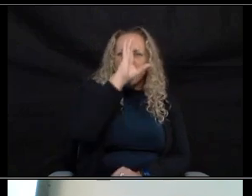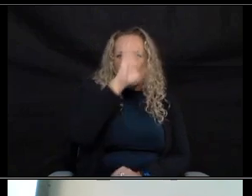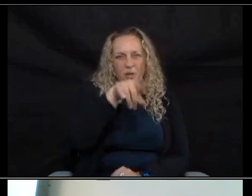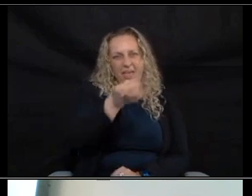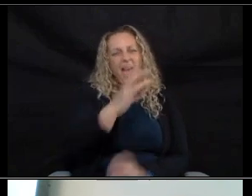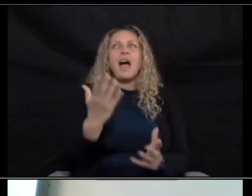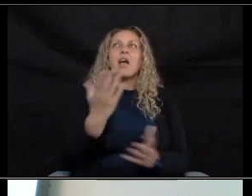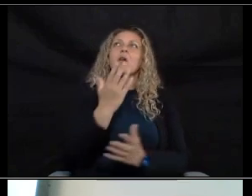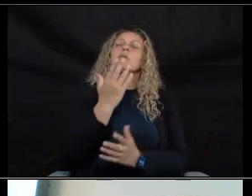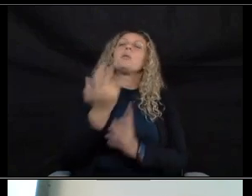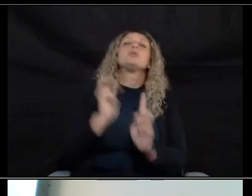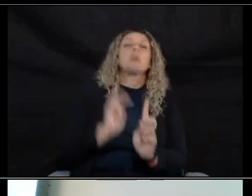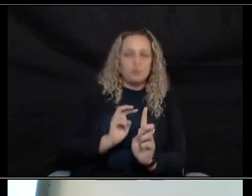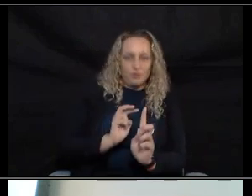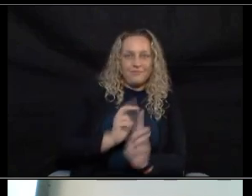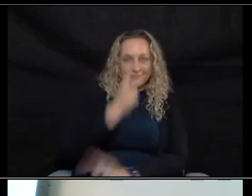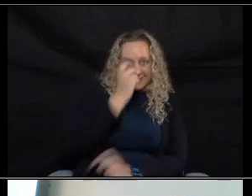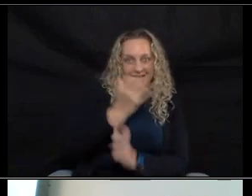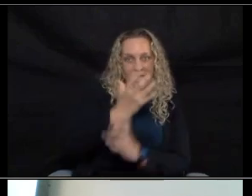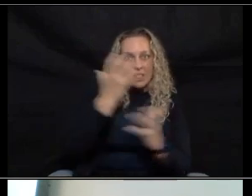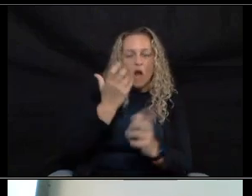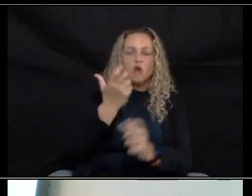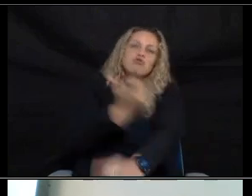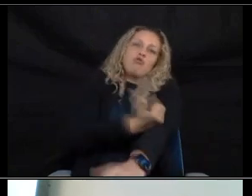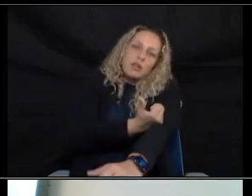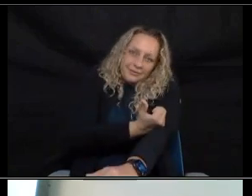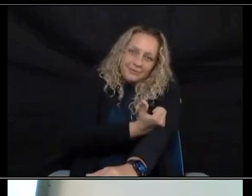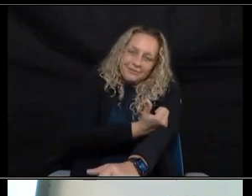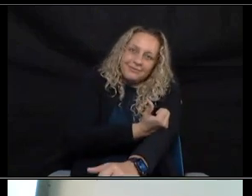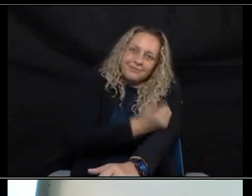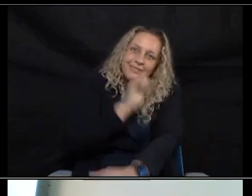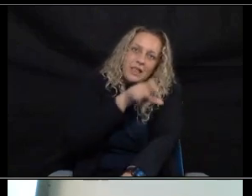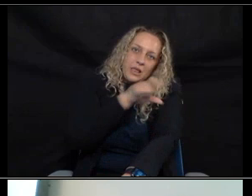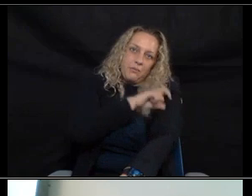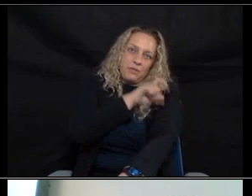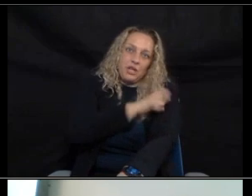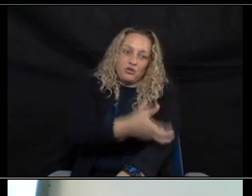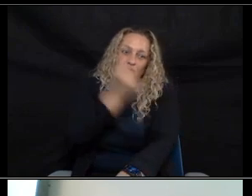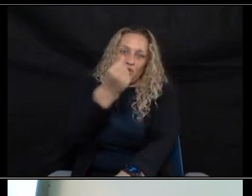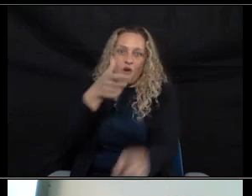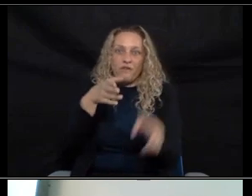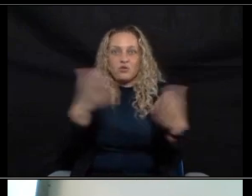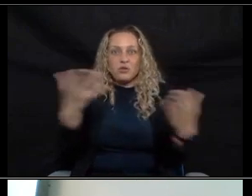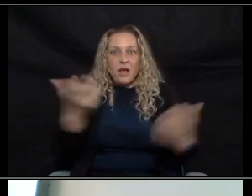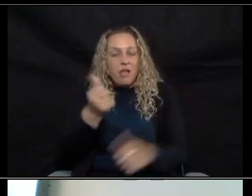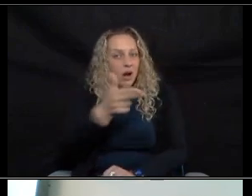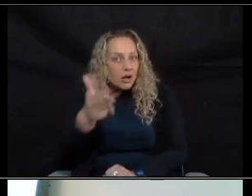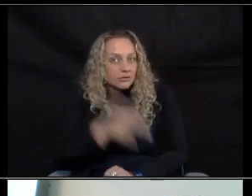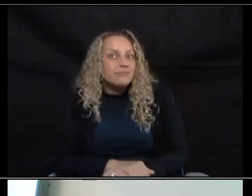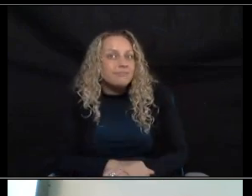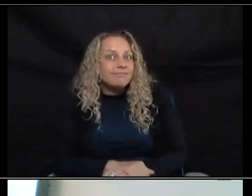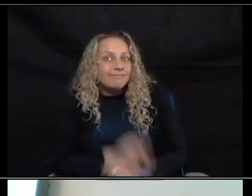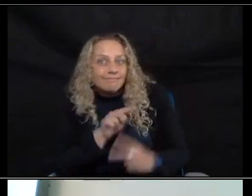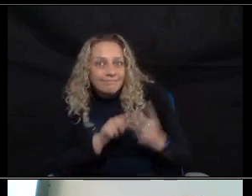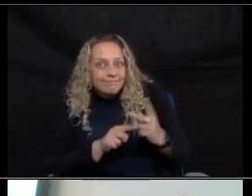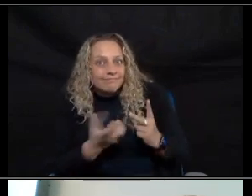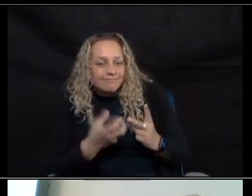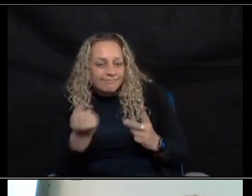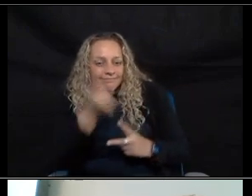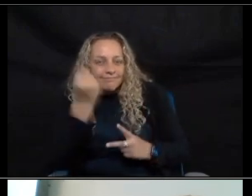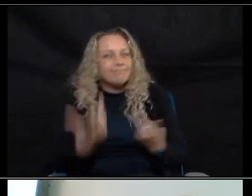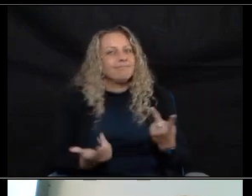was a perception, because there was a lot of drugs that the police took off the streets. There was a lot of guns that the police took off the